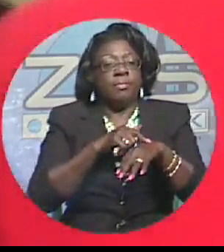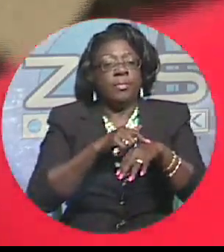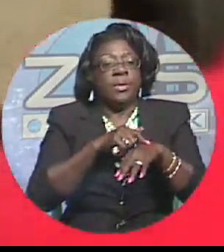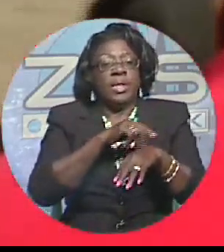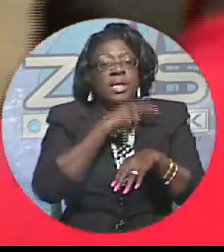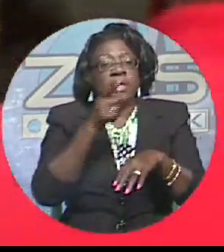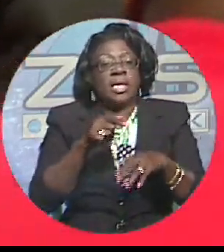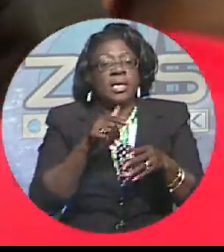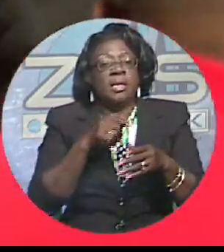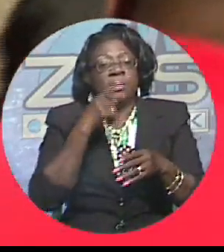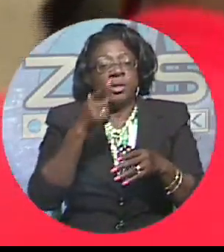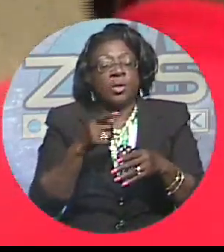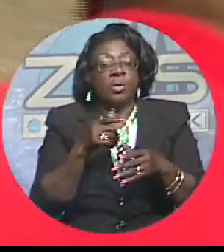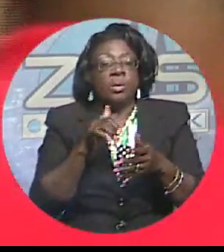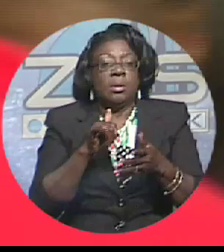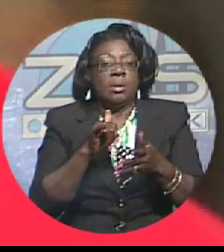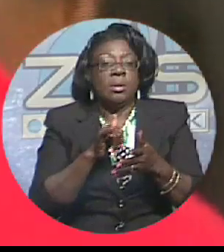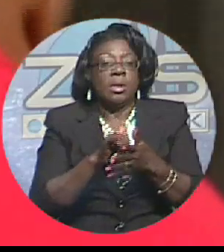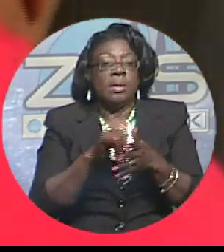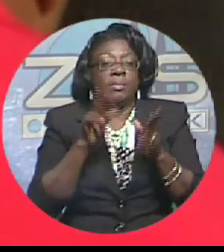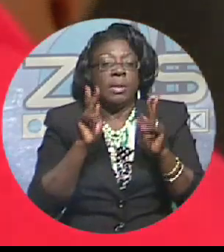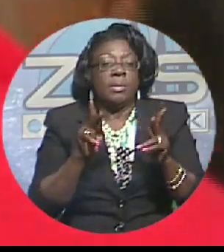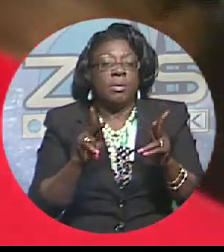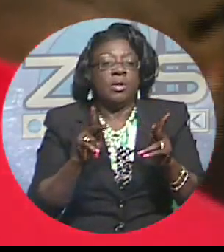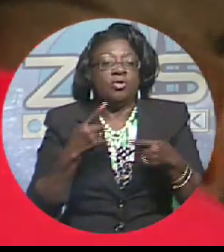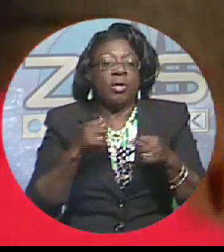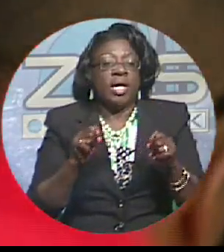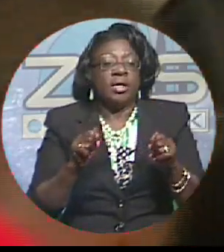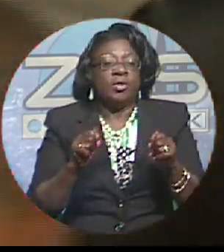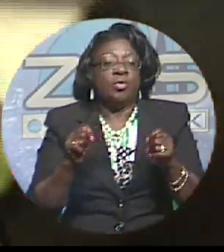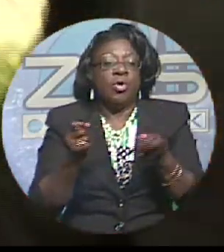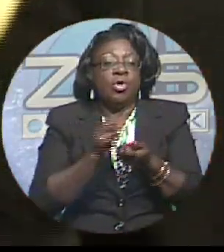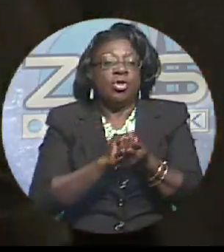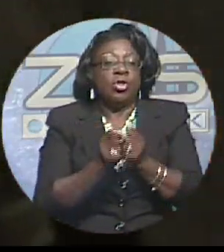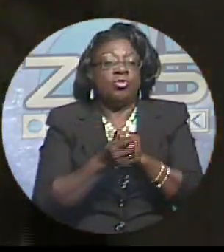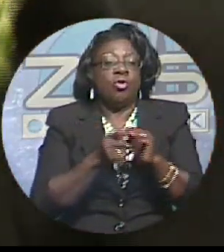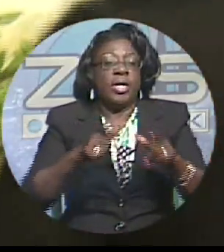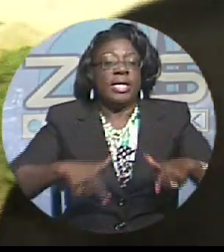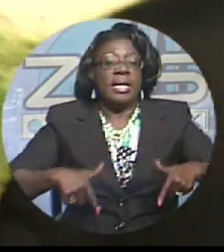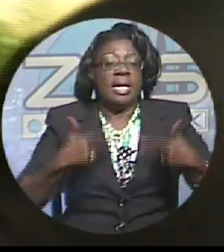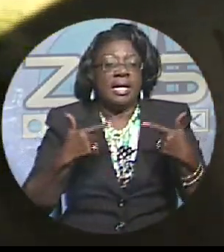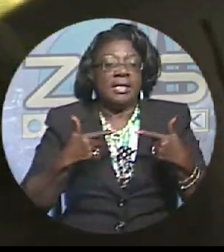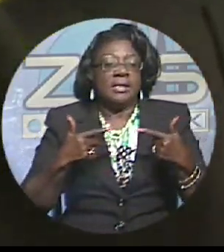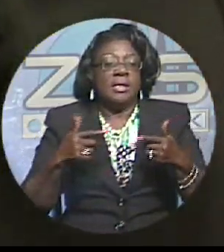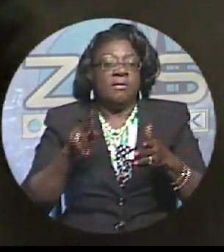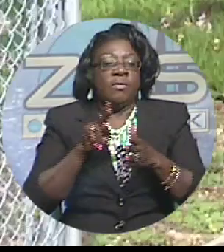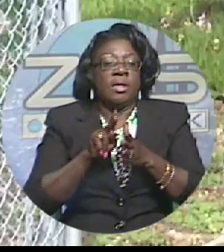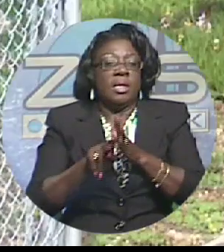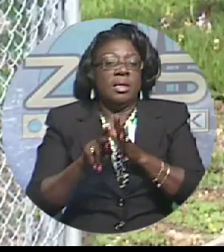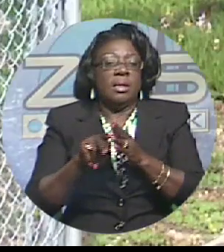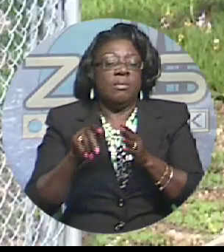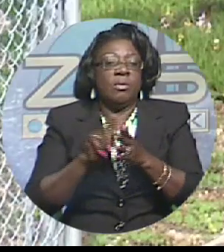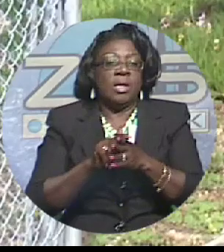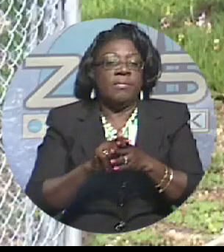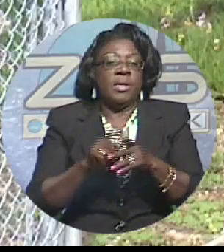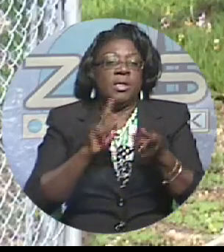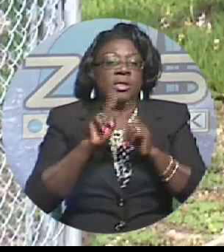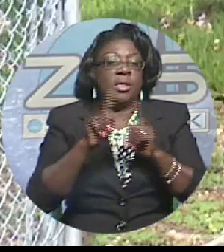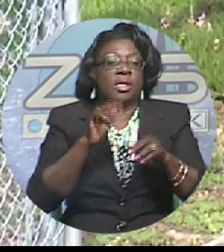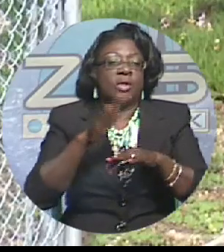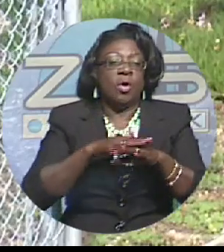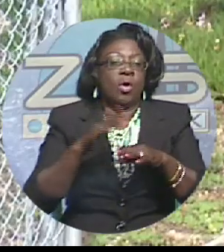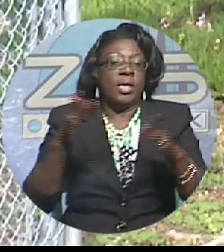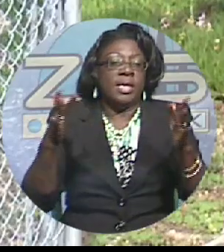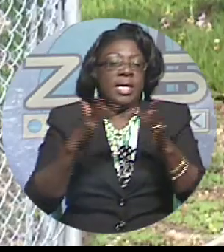said he was told that people would try to destroy their lives by killing them for what has been discussed on social media. Now,